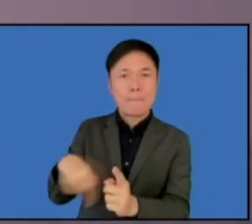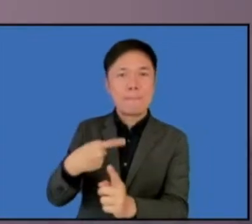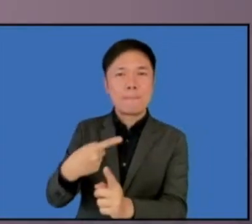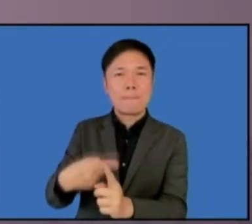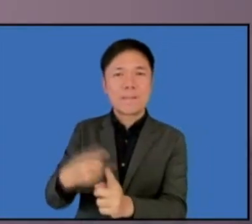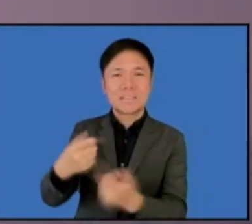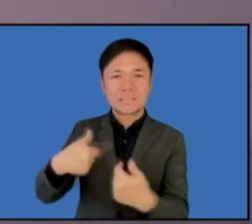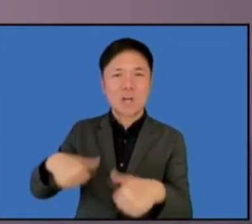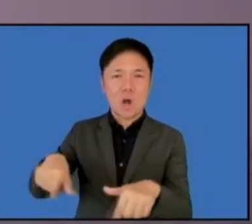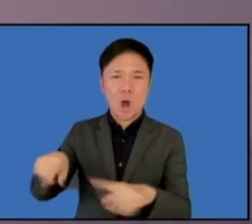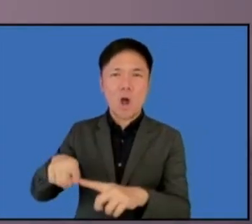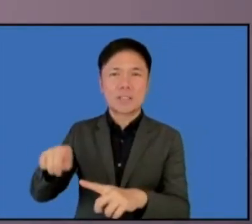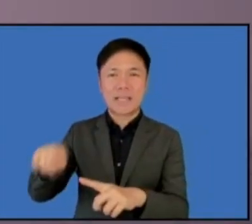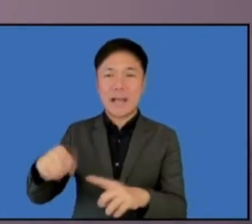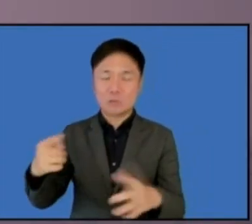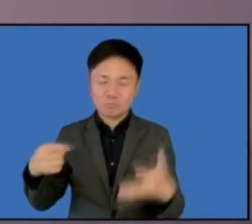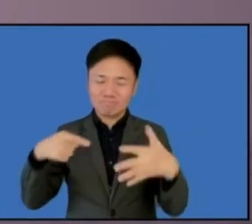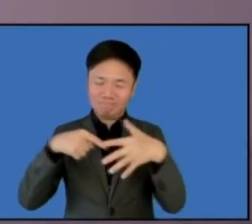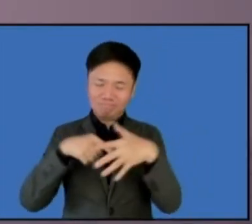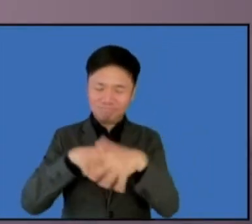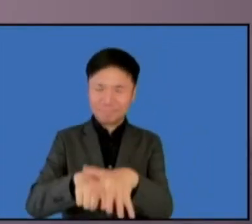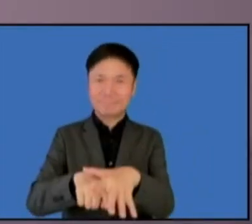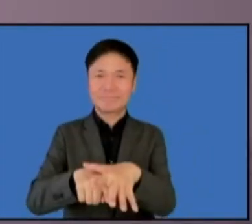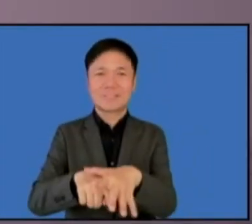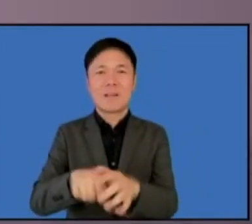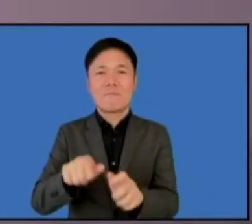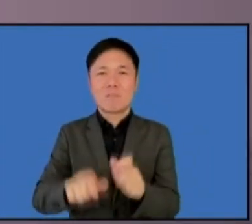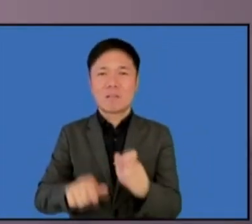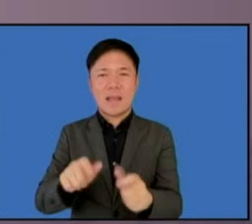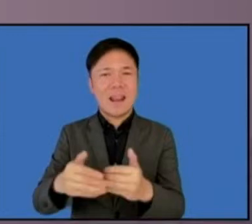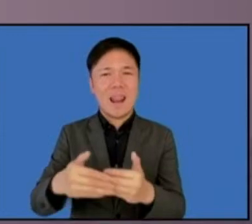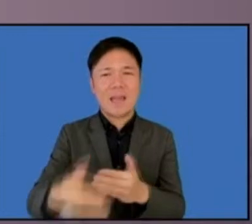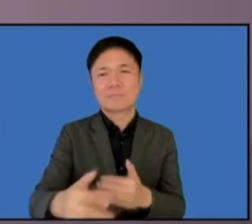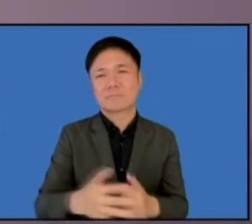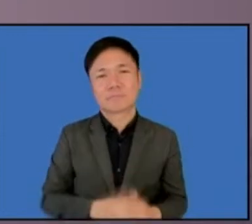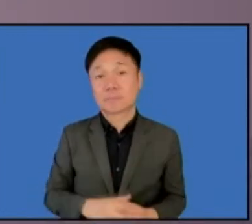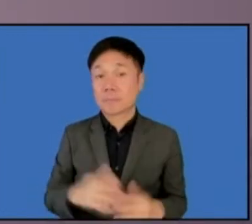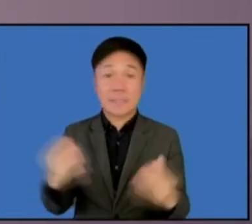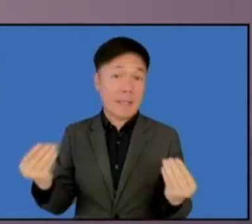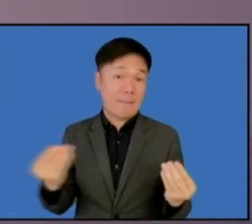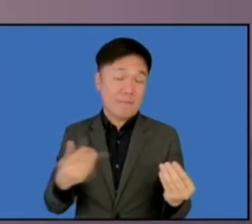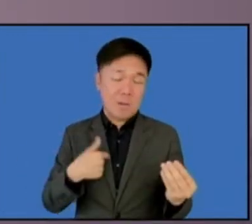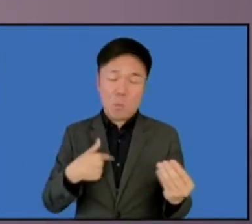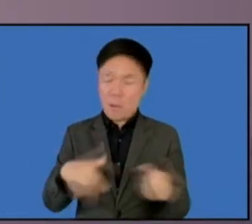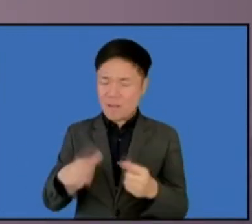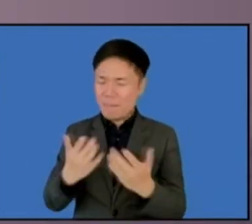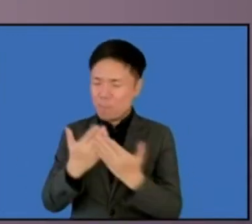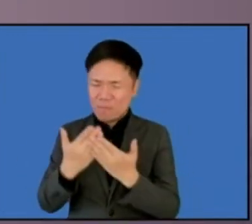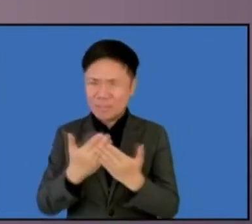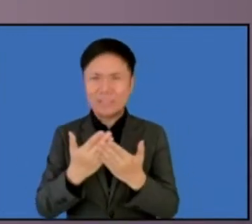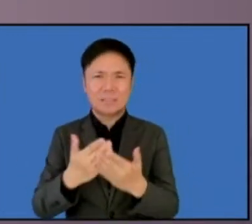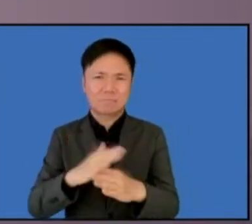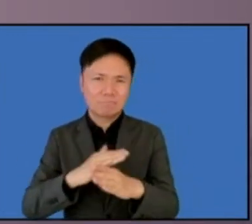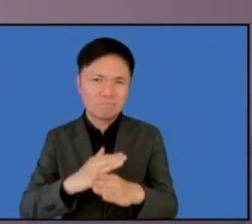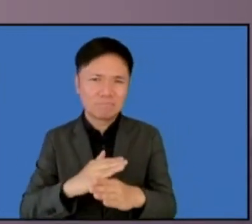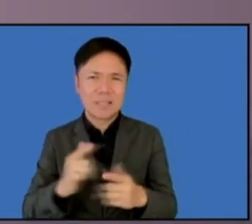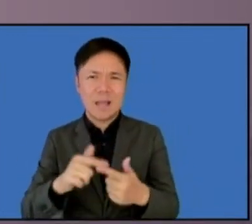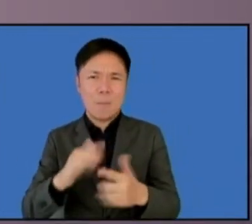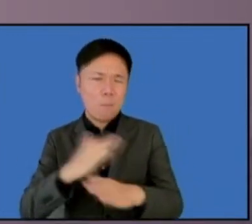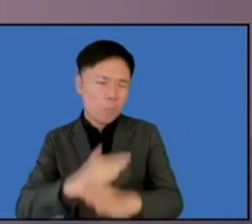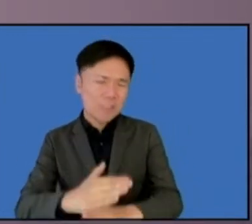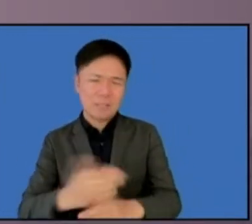internal migrants. Include migrants in poverty eradication initiatives, social protection programs, and universal health